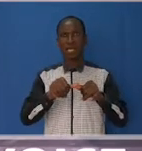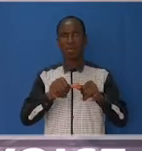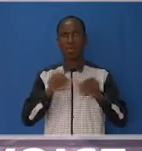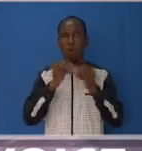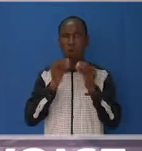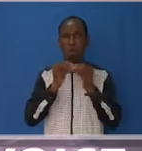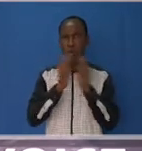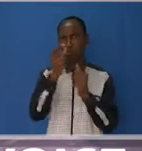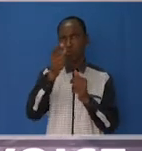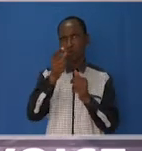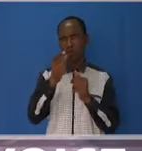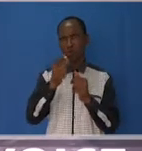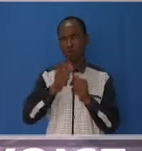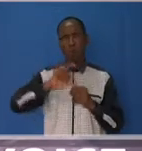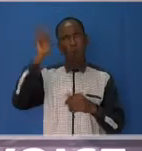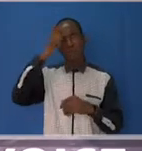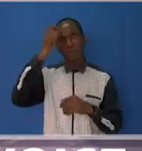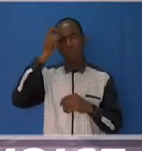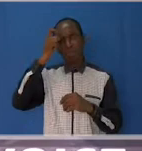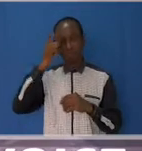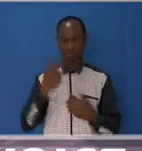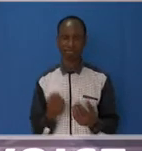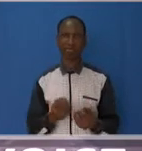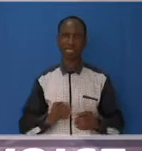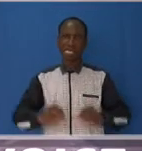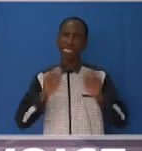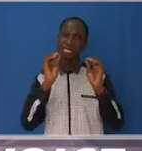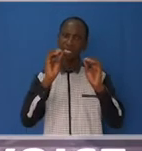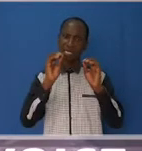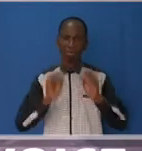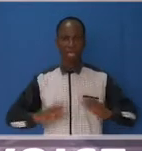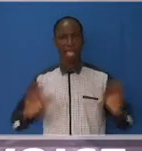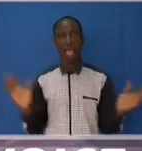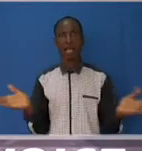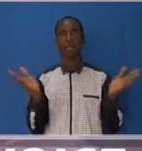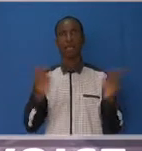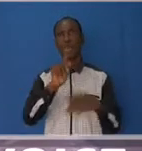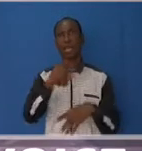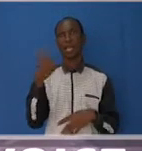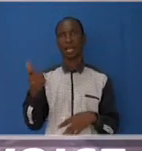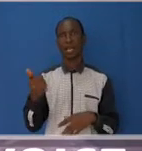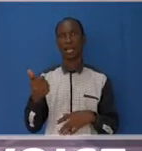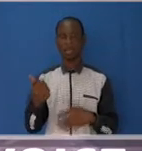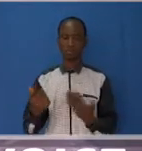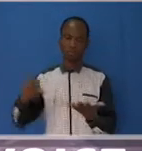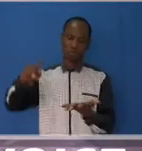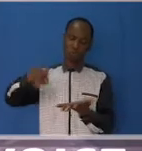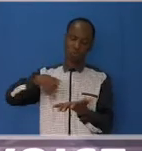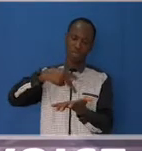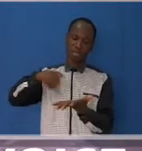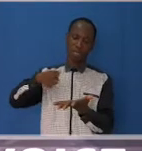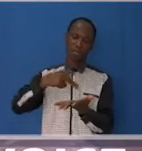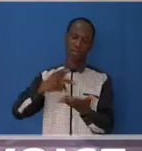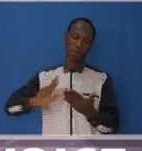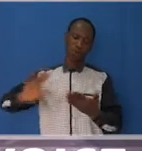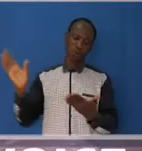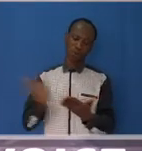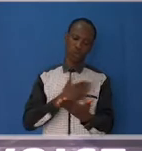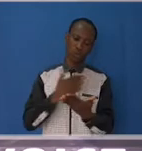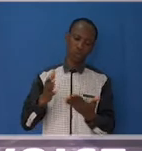wisdom, teaching and admonishing one another in psalms and hymns and spiritual